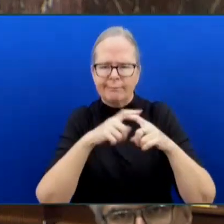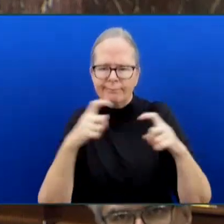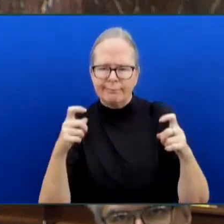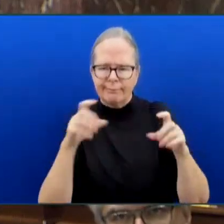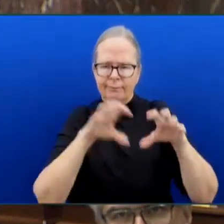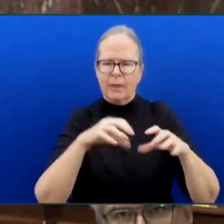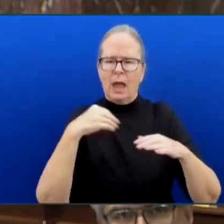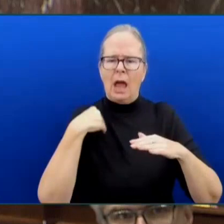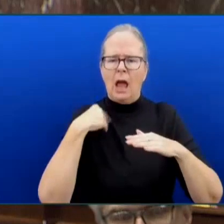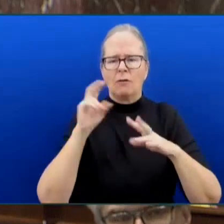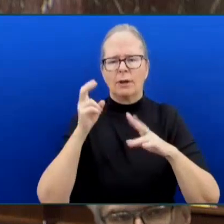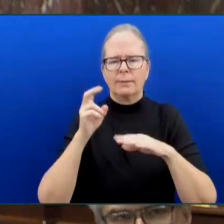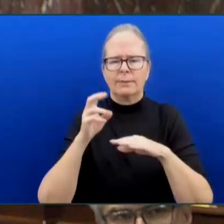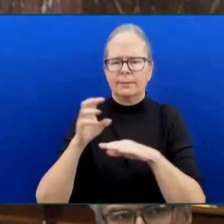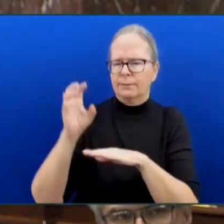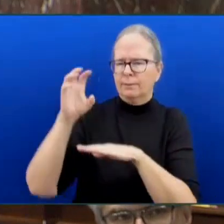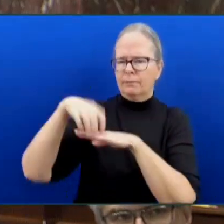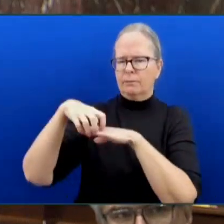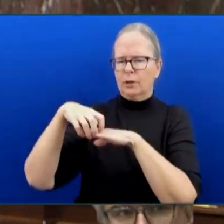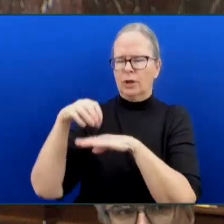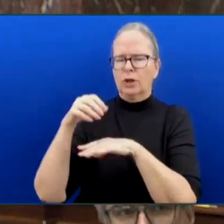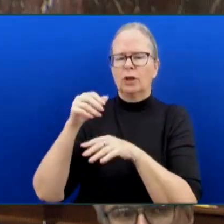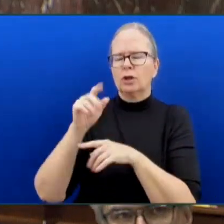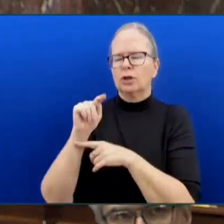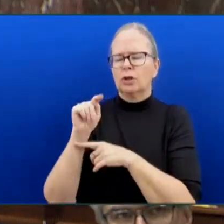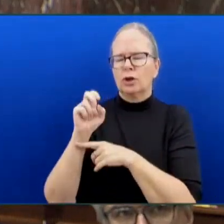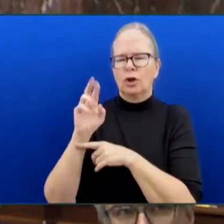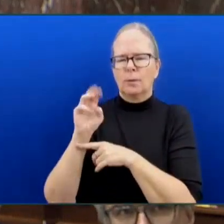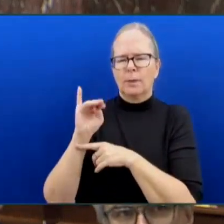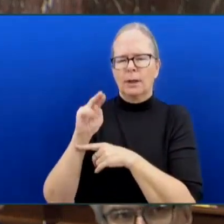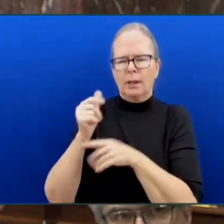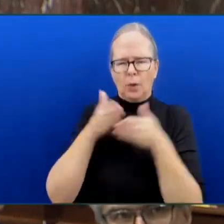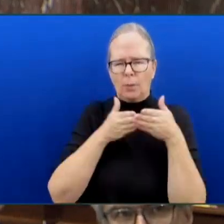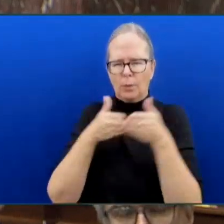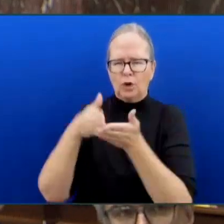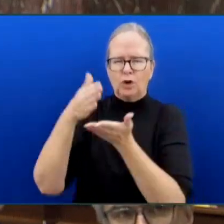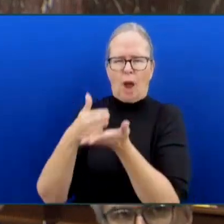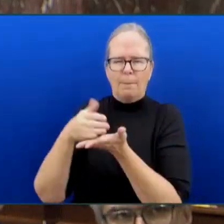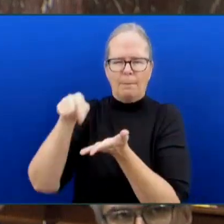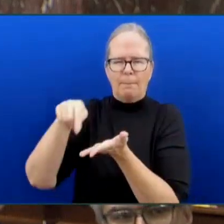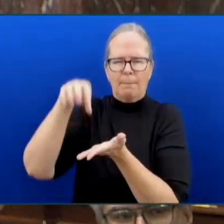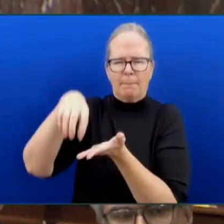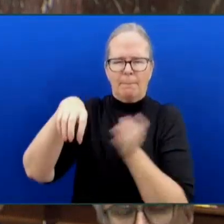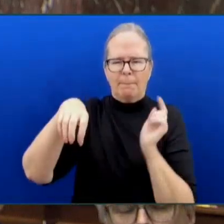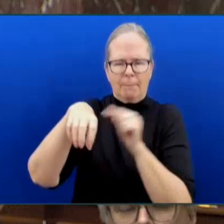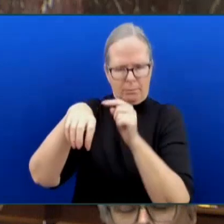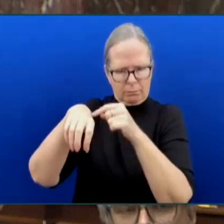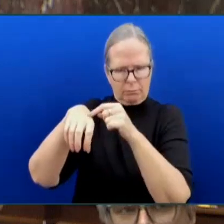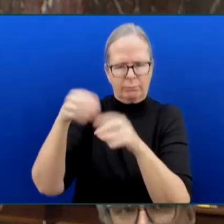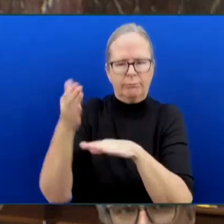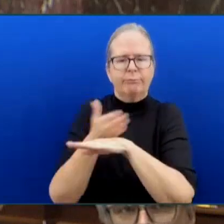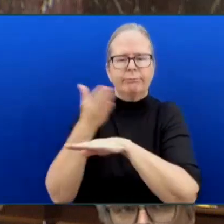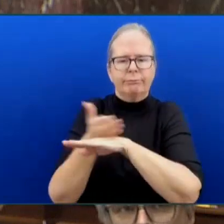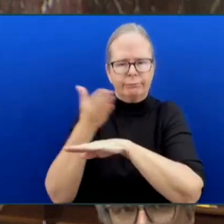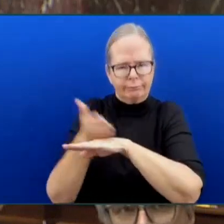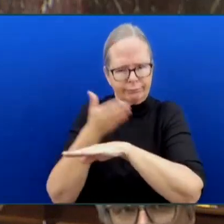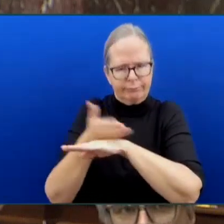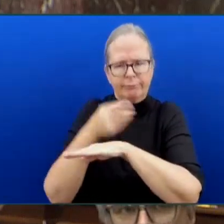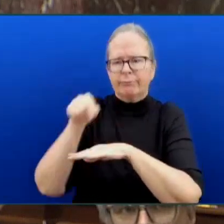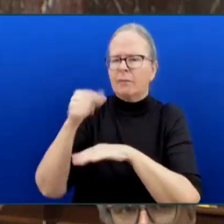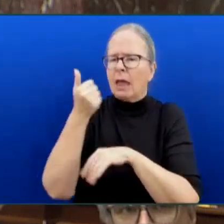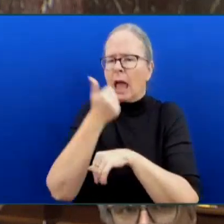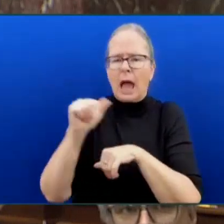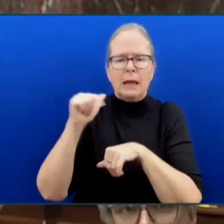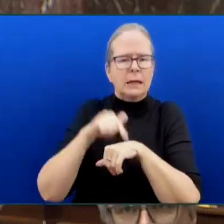more efficient. And you know what? Every single time that we take a bold maneuver position with the Ferry